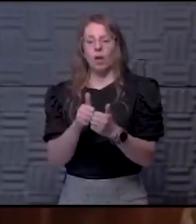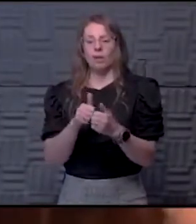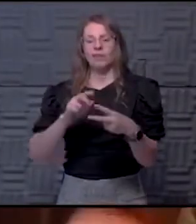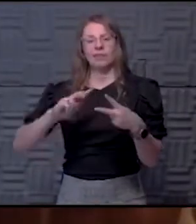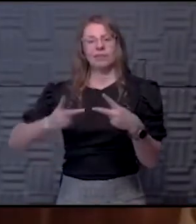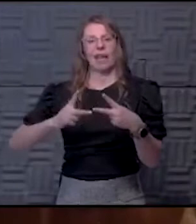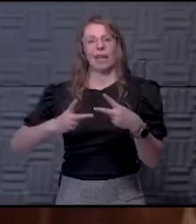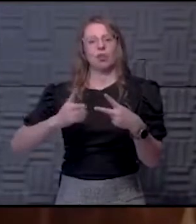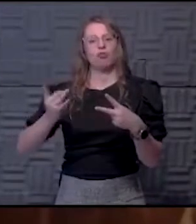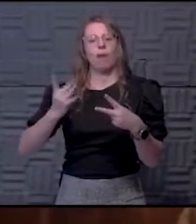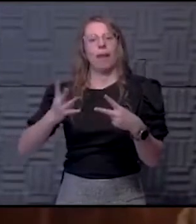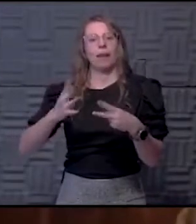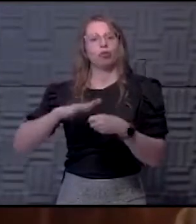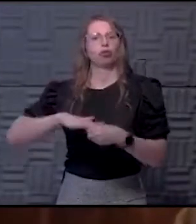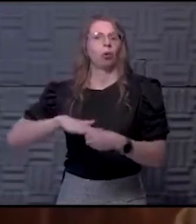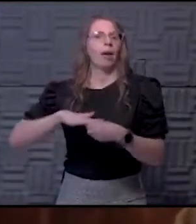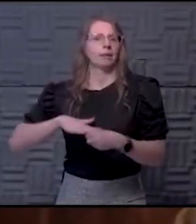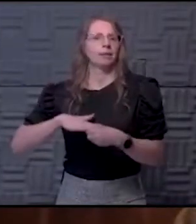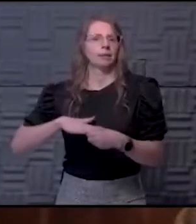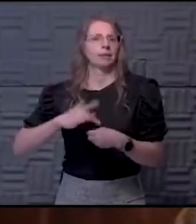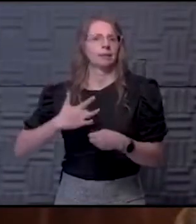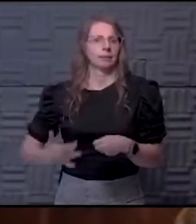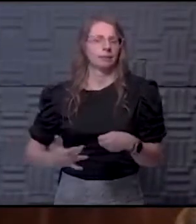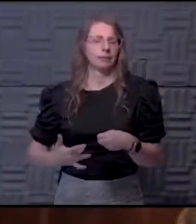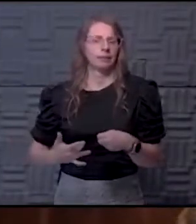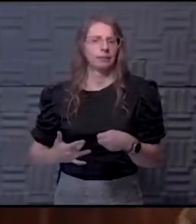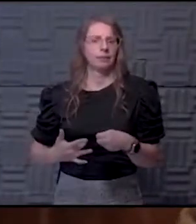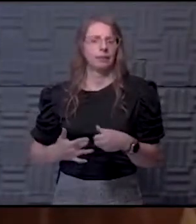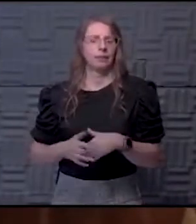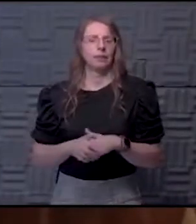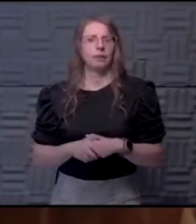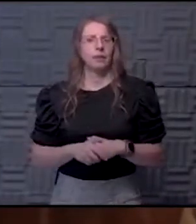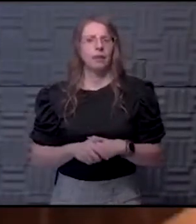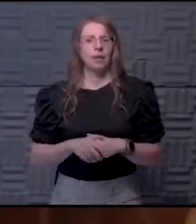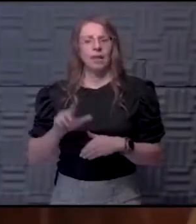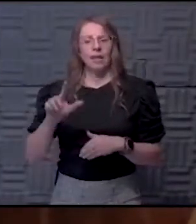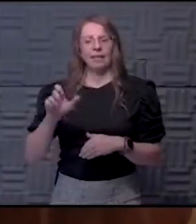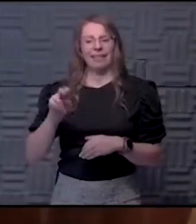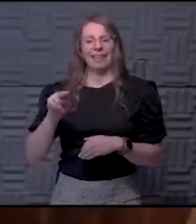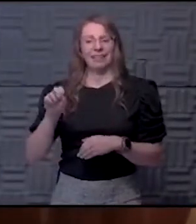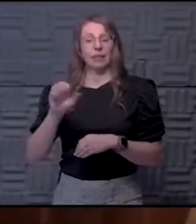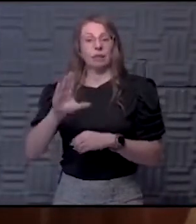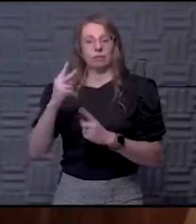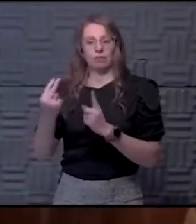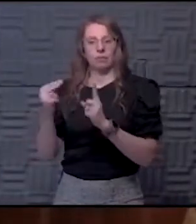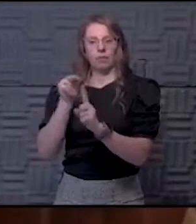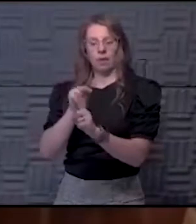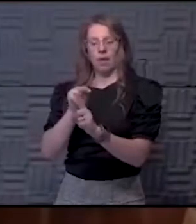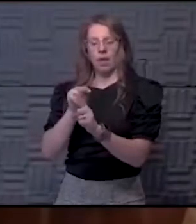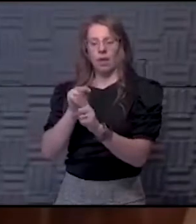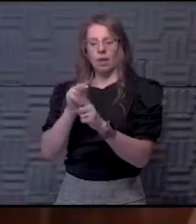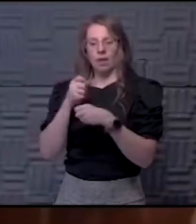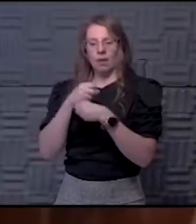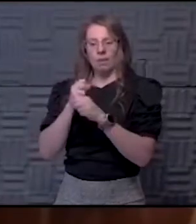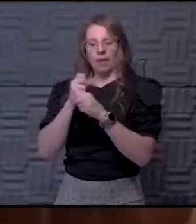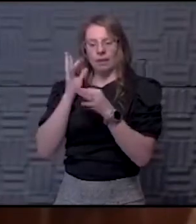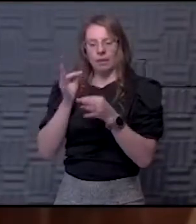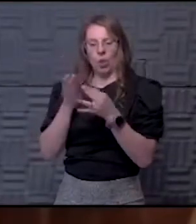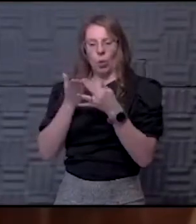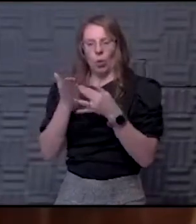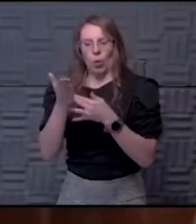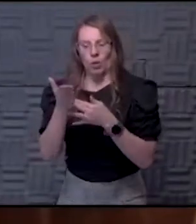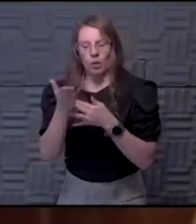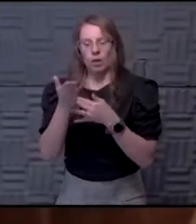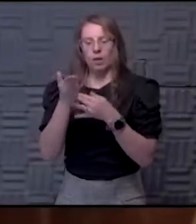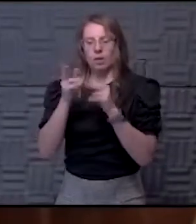post-secondary traumatic stress that their lens that they're making their decision through, and helping them to see that